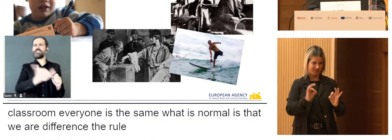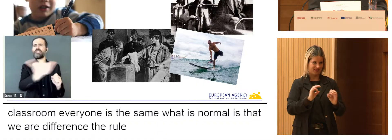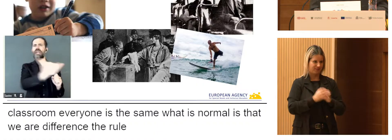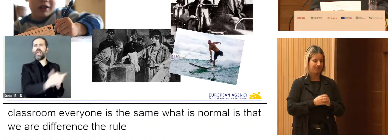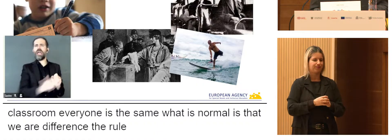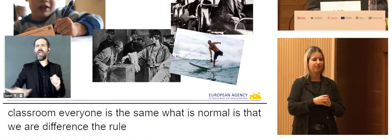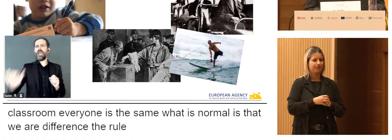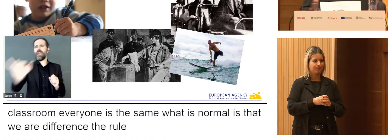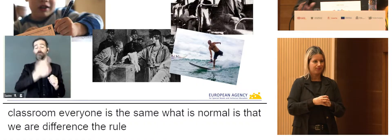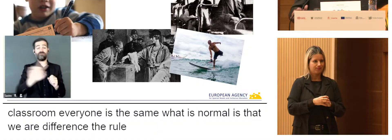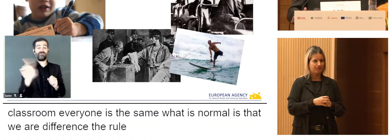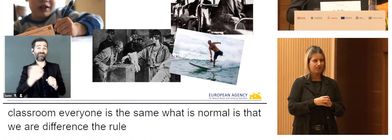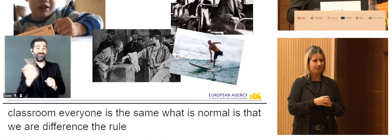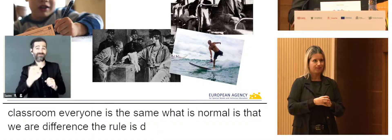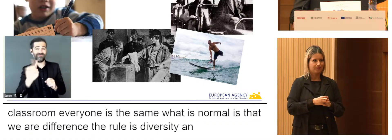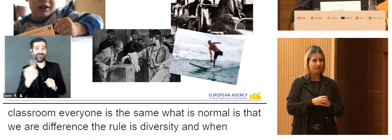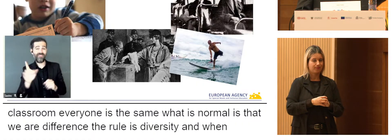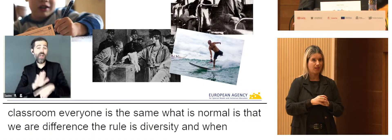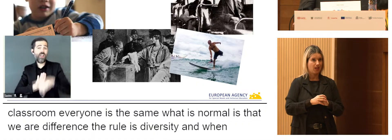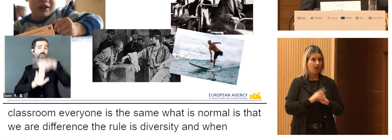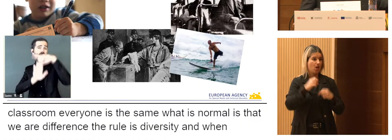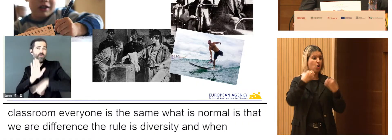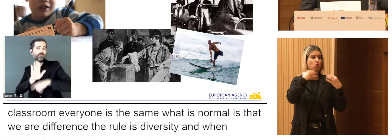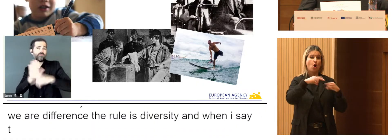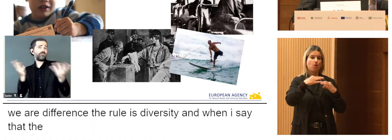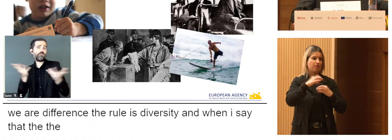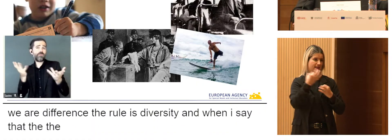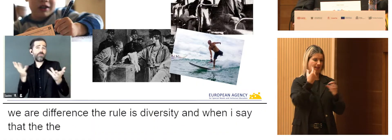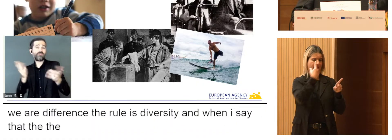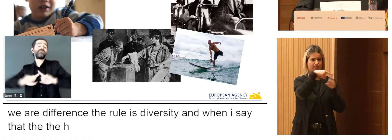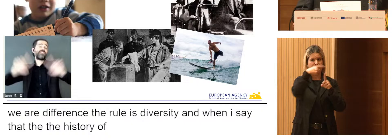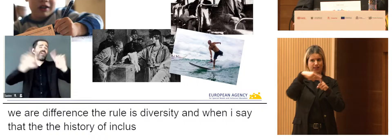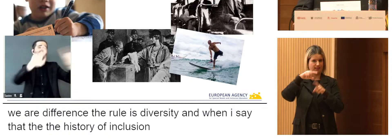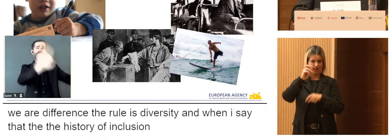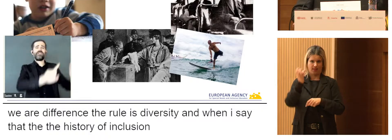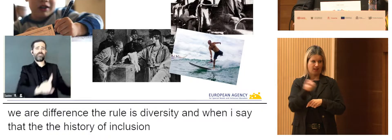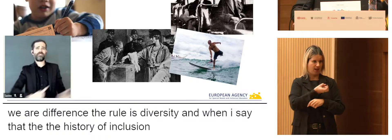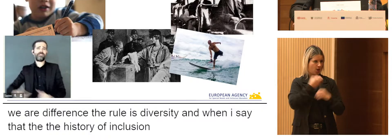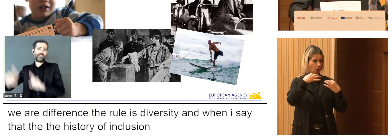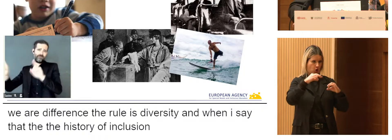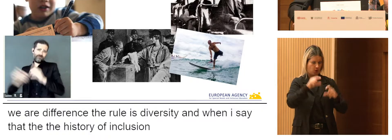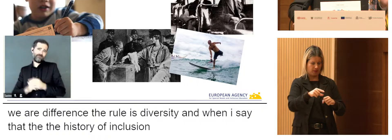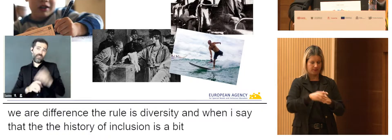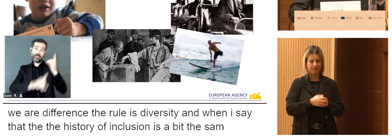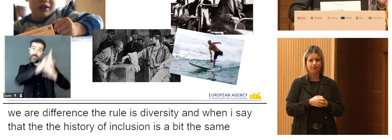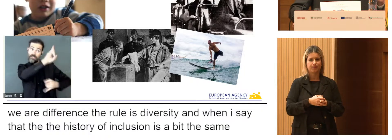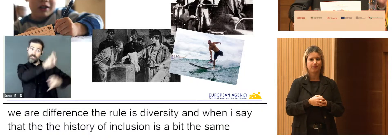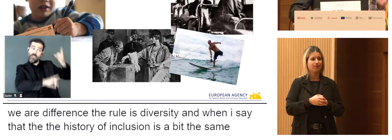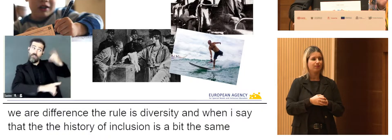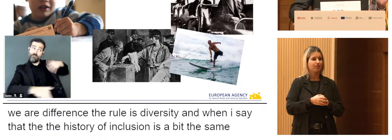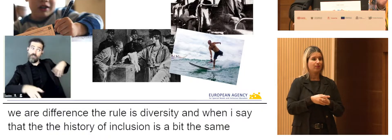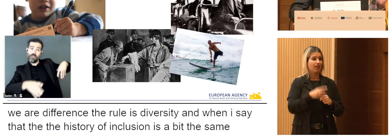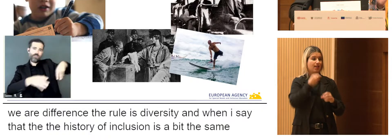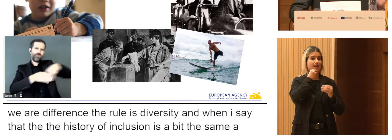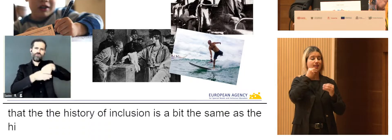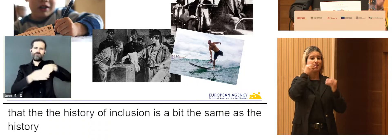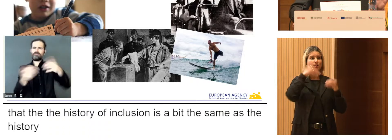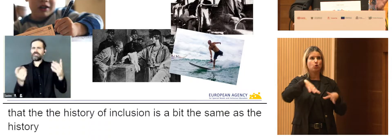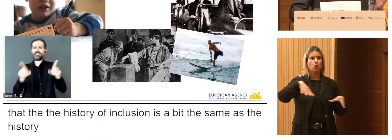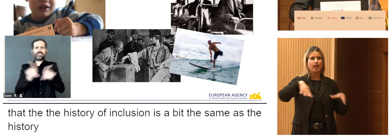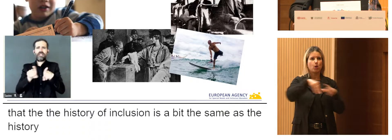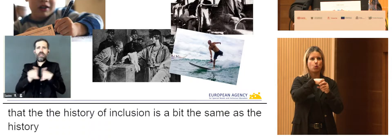diversity. And when I say that the history of inclusion is a bit the same as the history